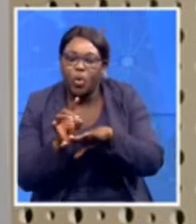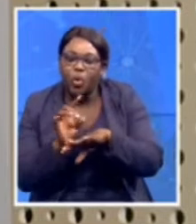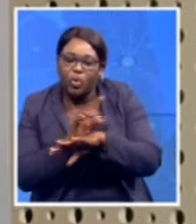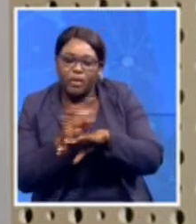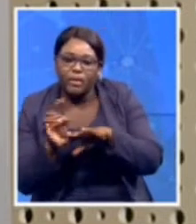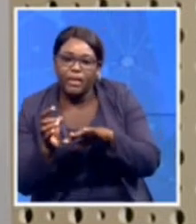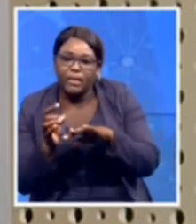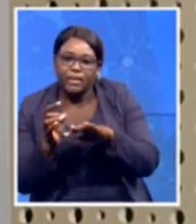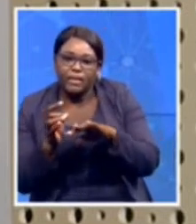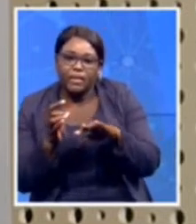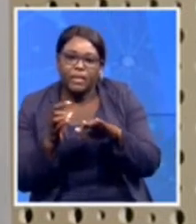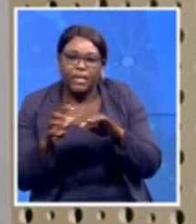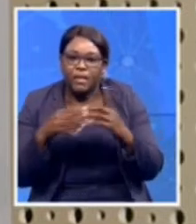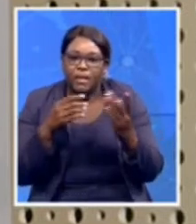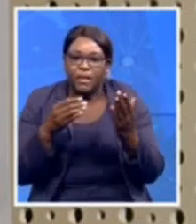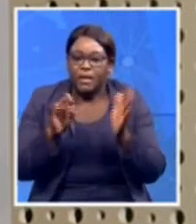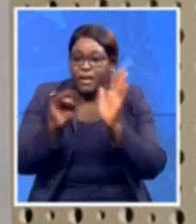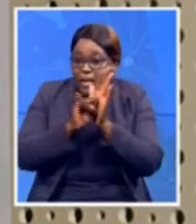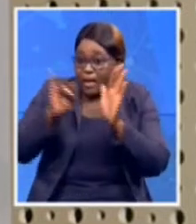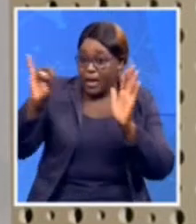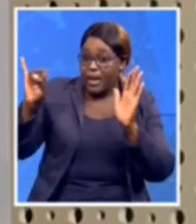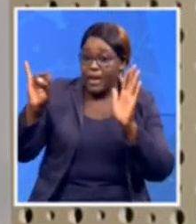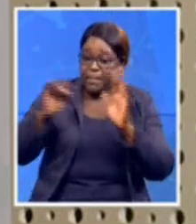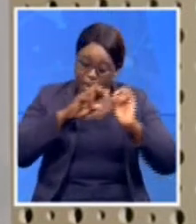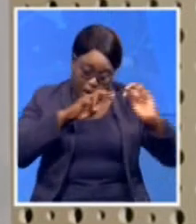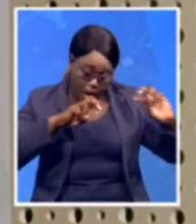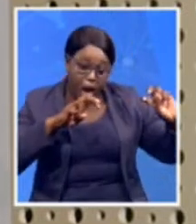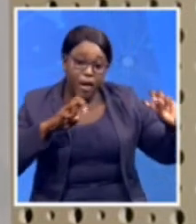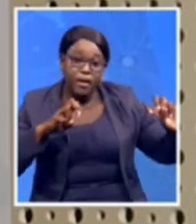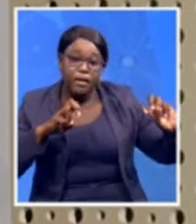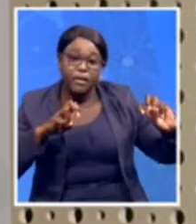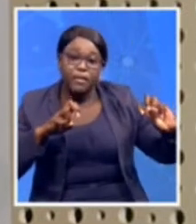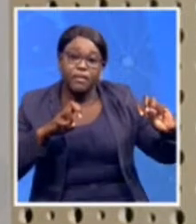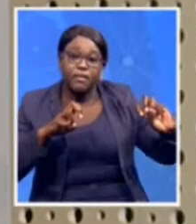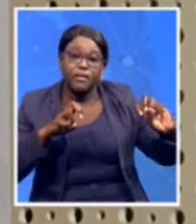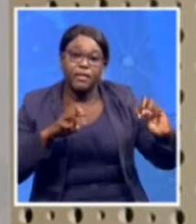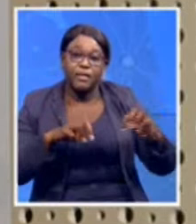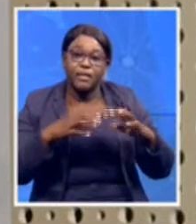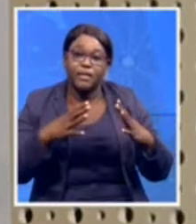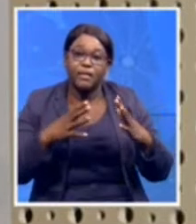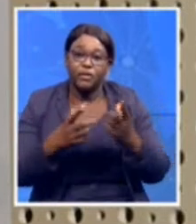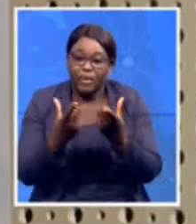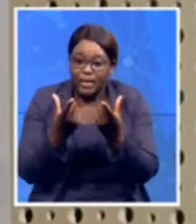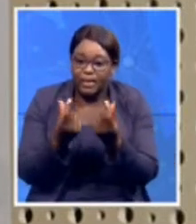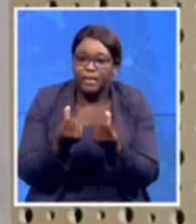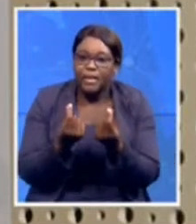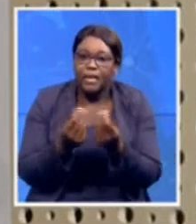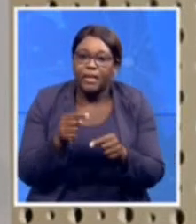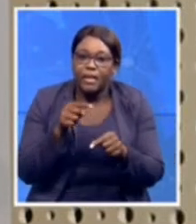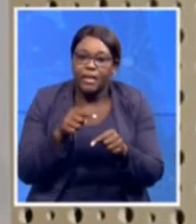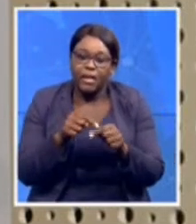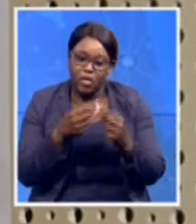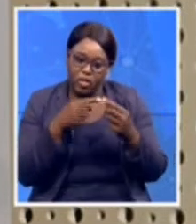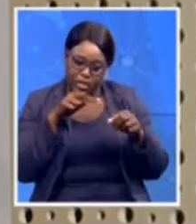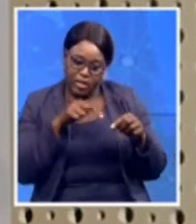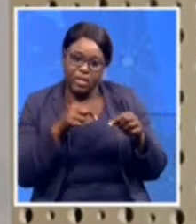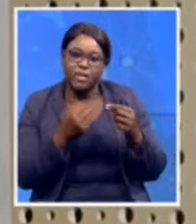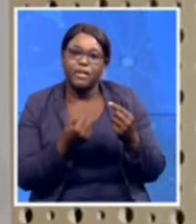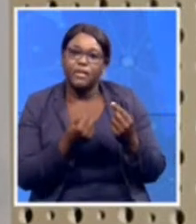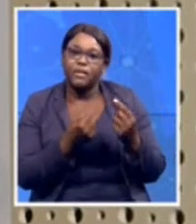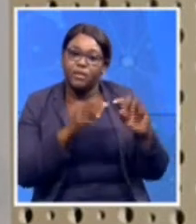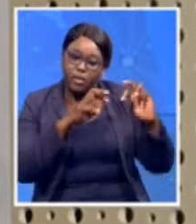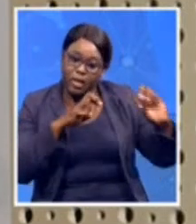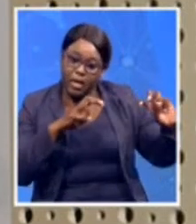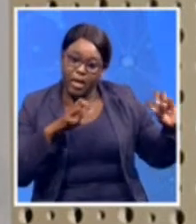well that was conducted. And in that research, a conclusion was reached that